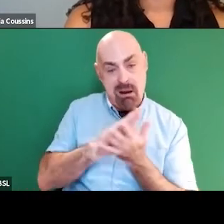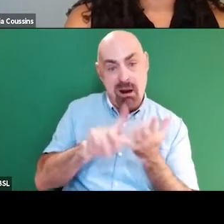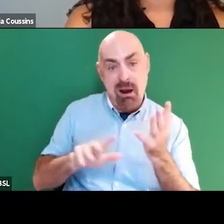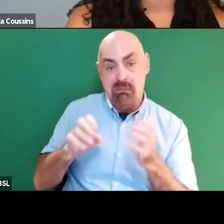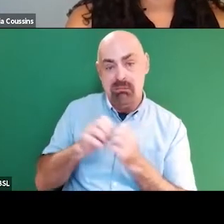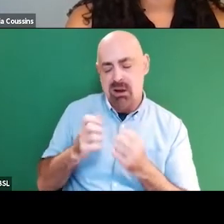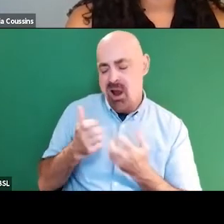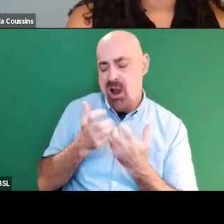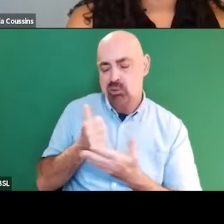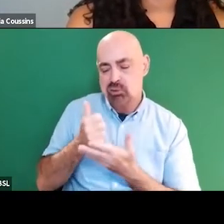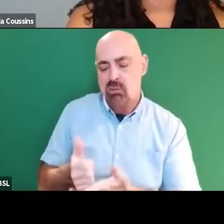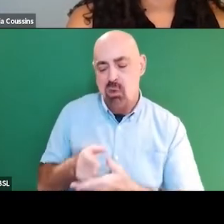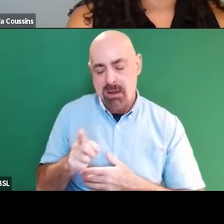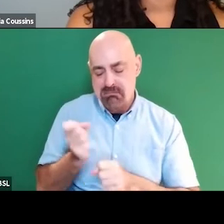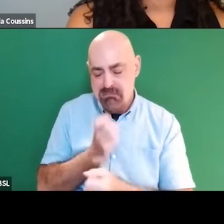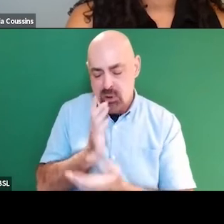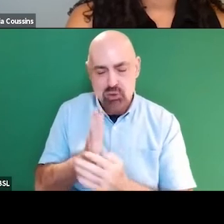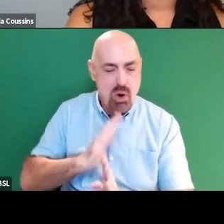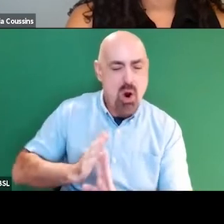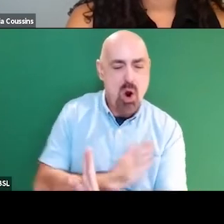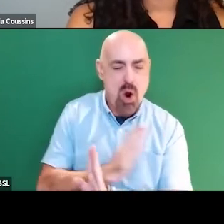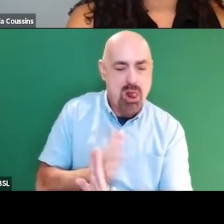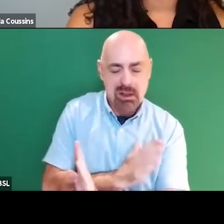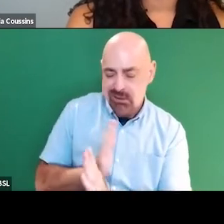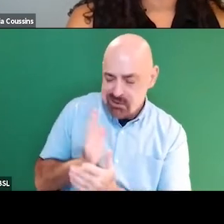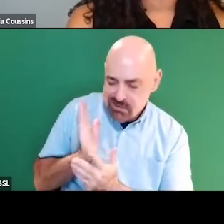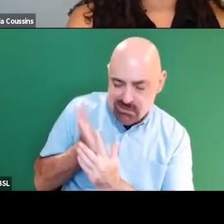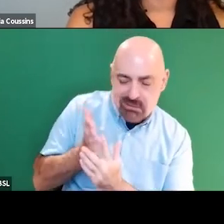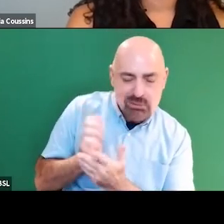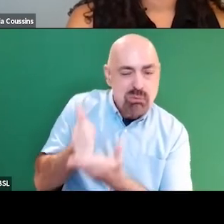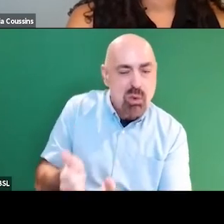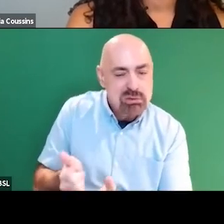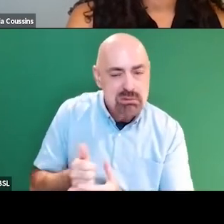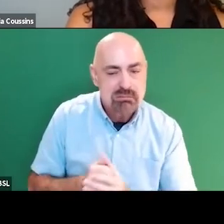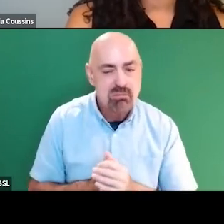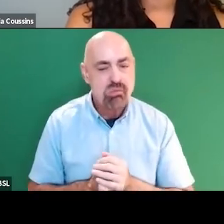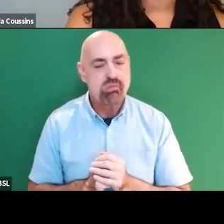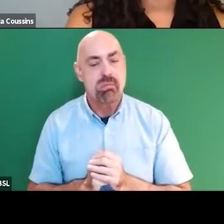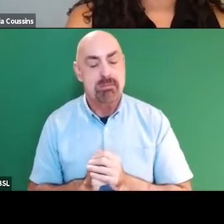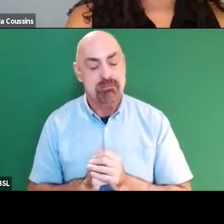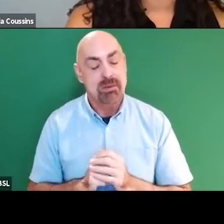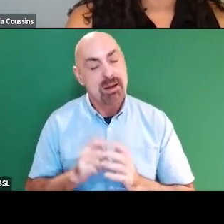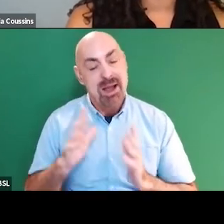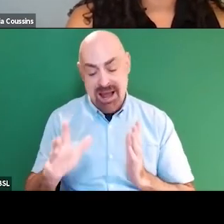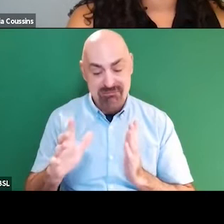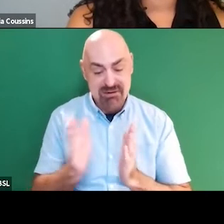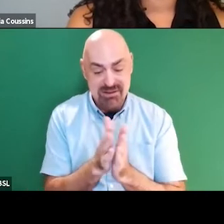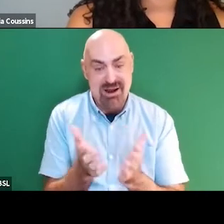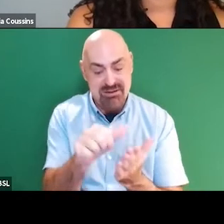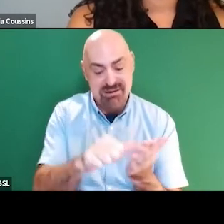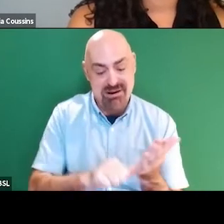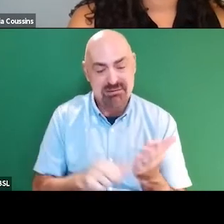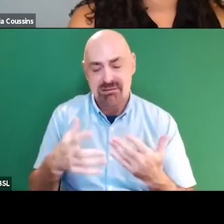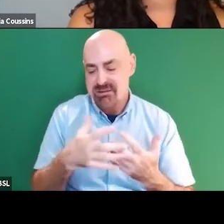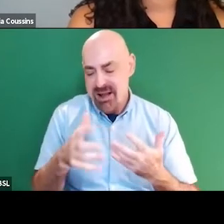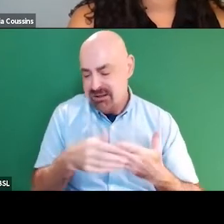Families vision of an effective early help system, as set out in the Early Help System Guide, which is a toolkit to support local